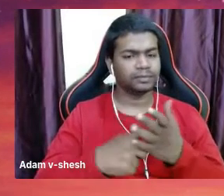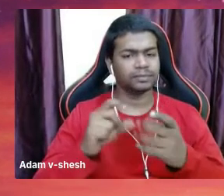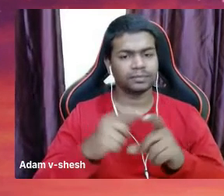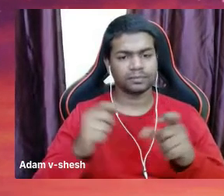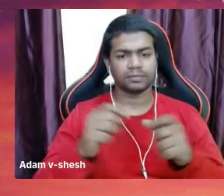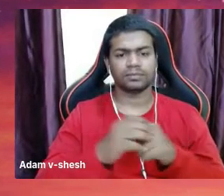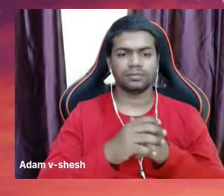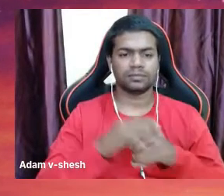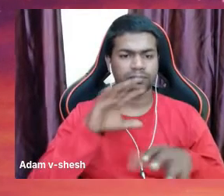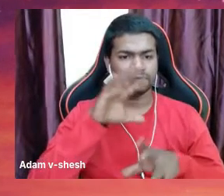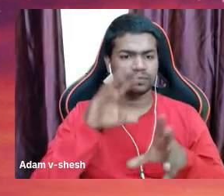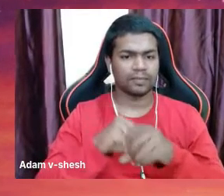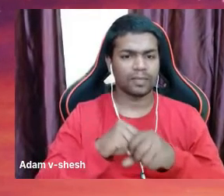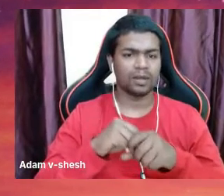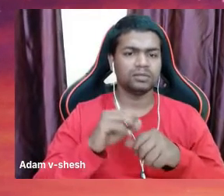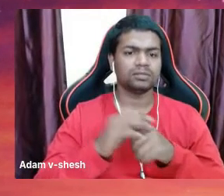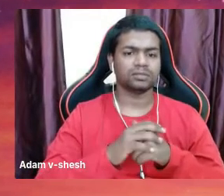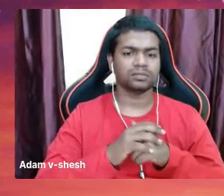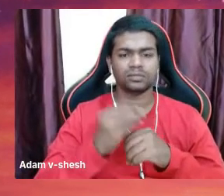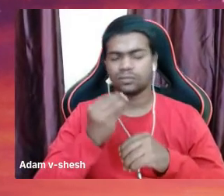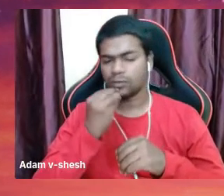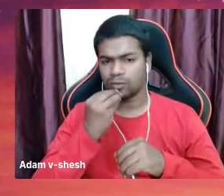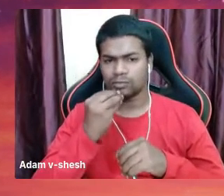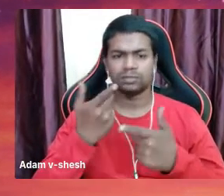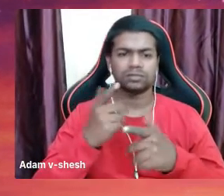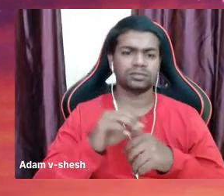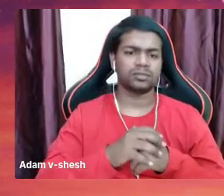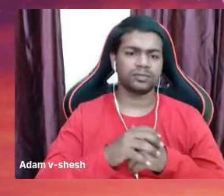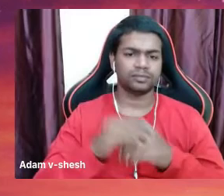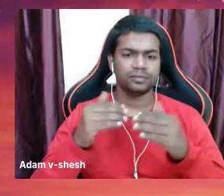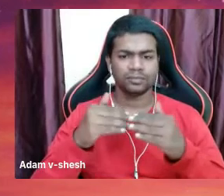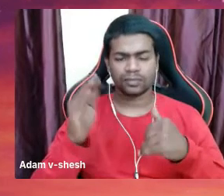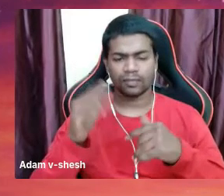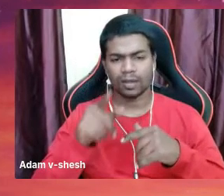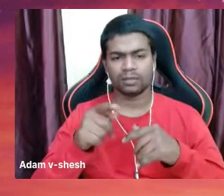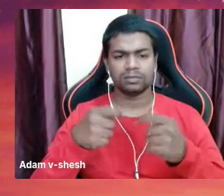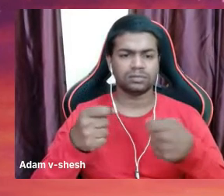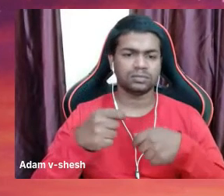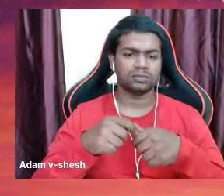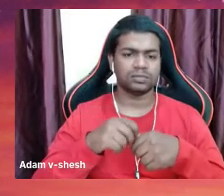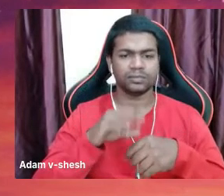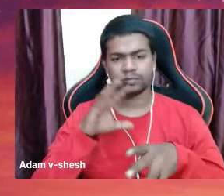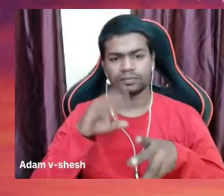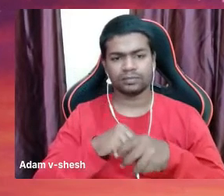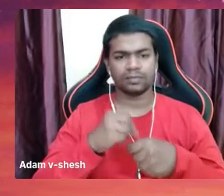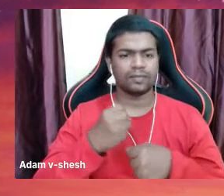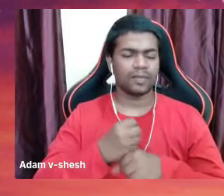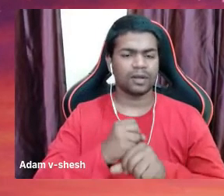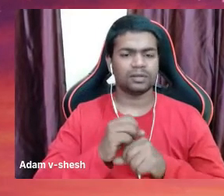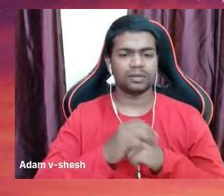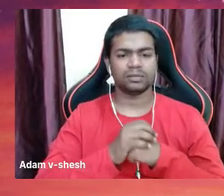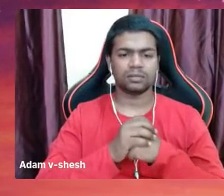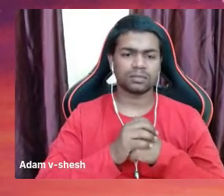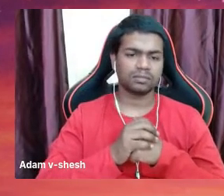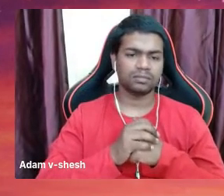mobility, all these hyper-competitive or food delivery, all these are incredibly hyper-competitive businesses. Nobody will ever make money in them. It